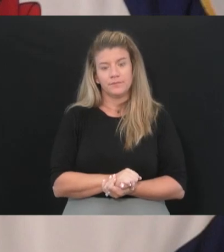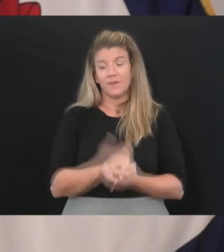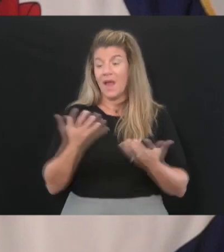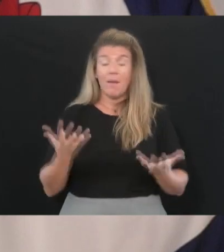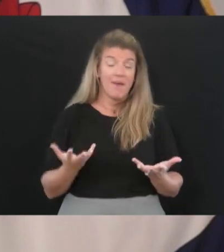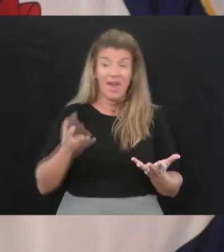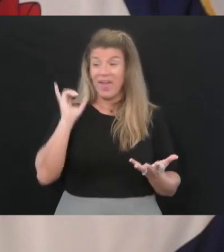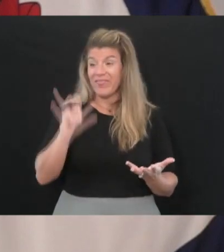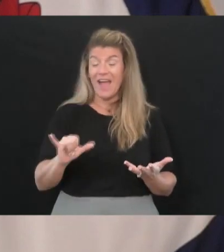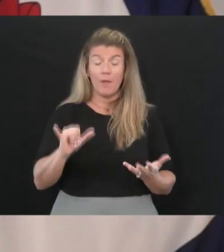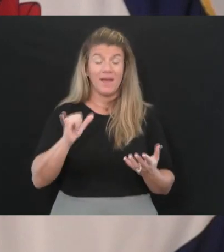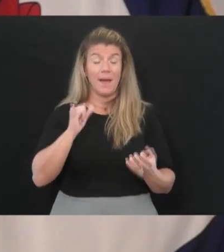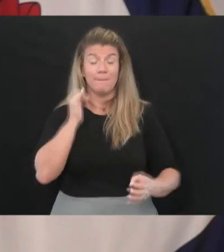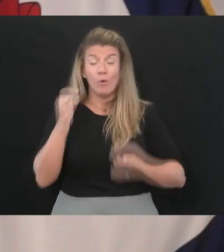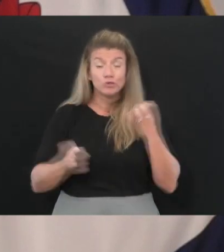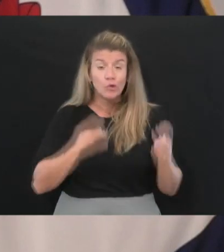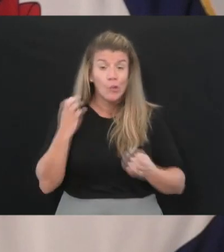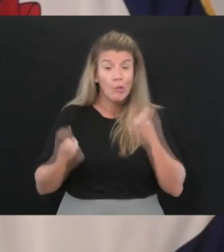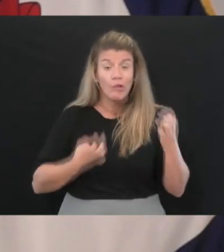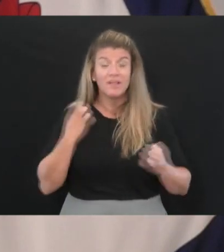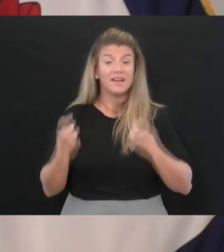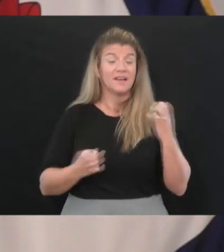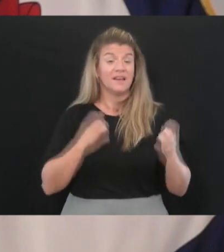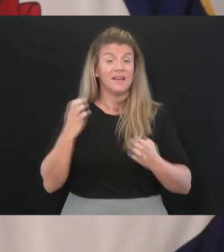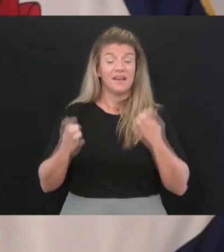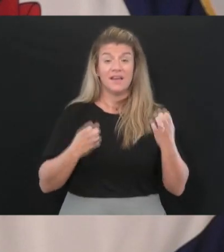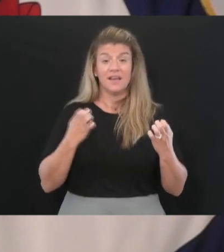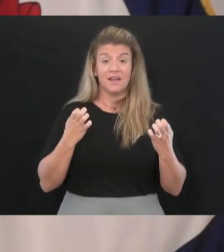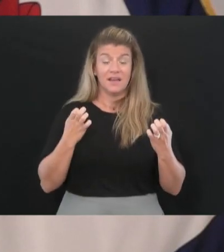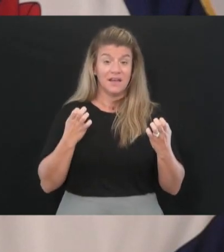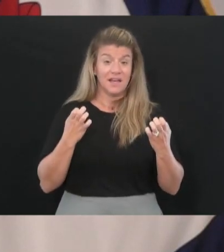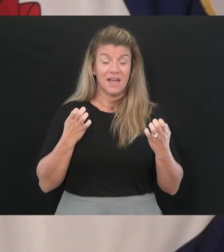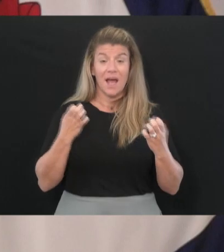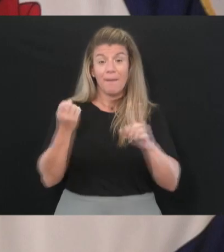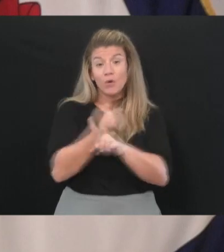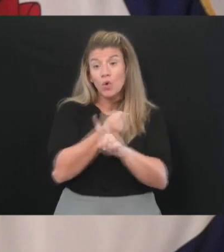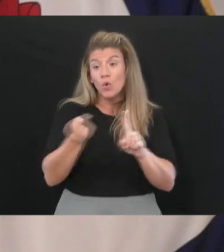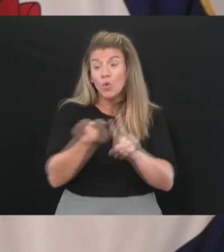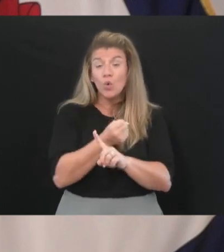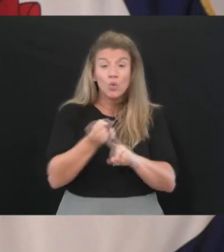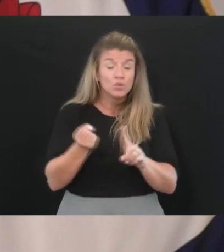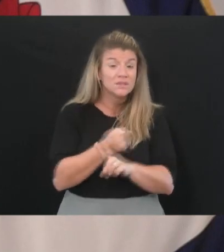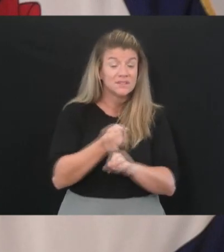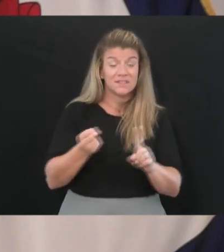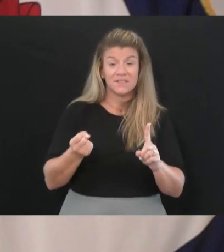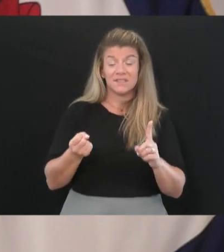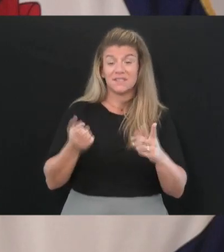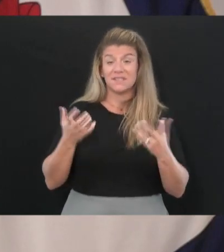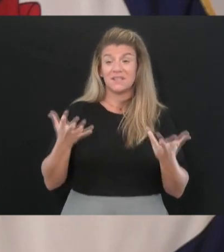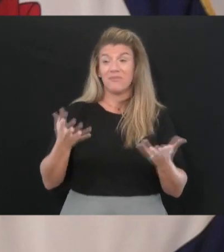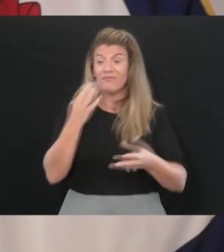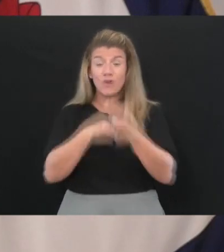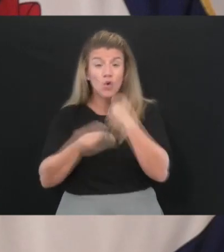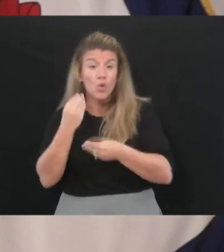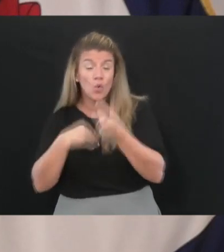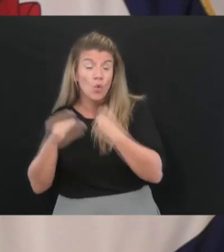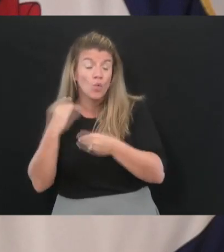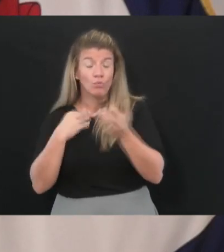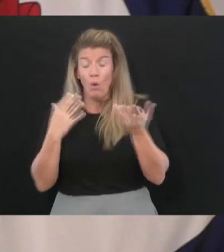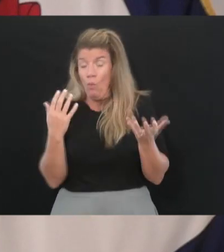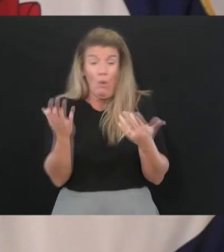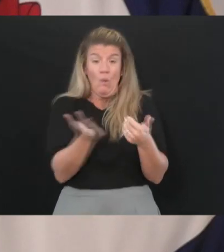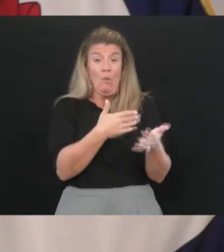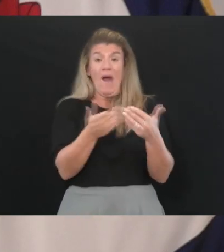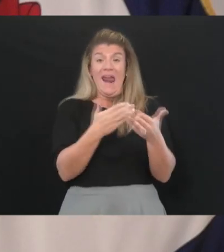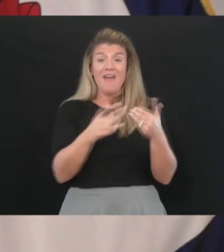know, emotional, whether it be, you know, abuse maybe, or whether it be meals or whatever it may